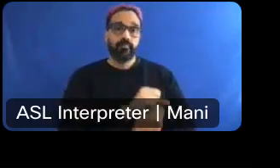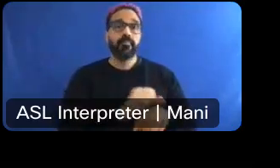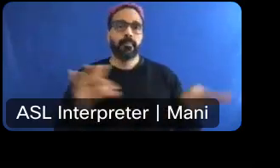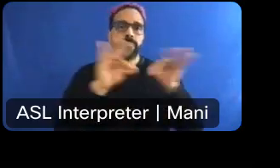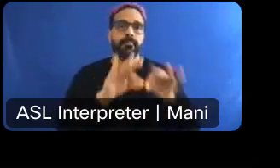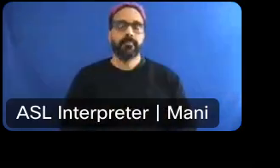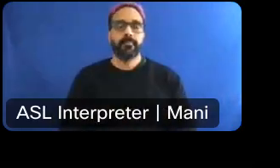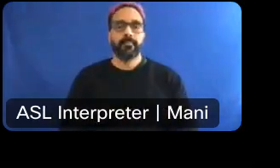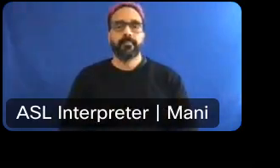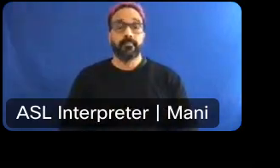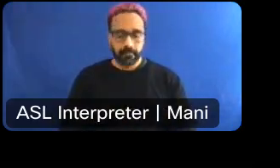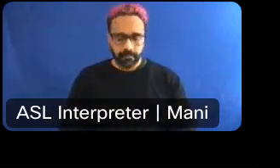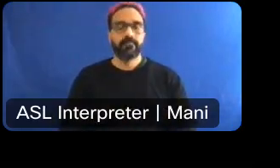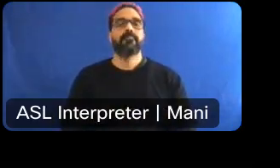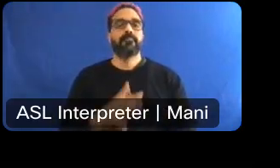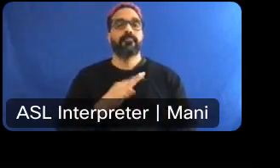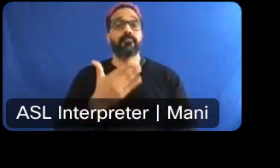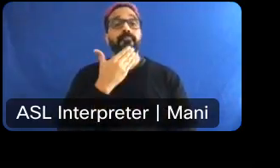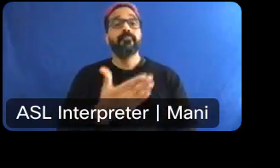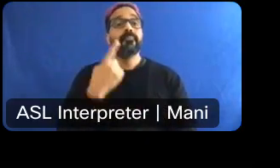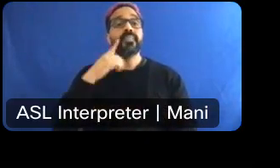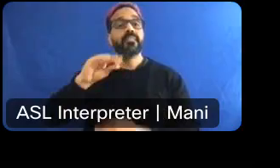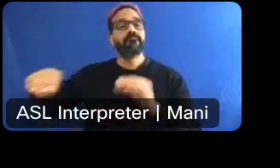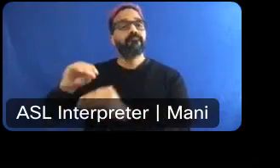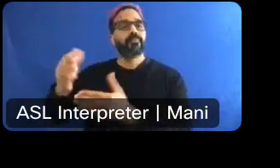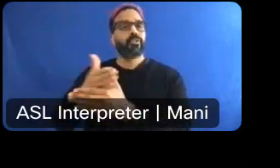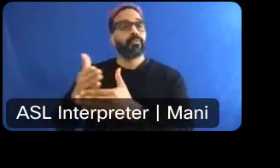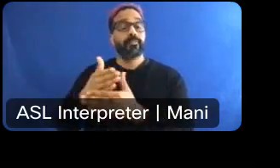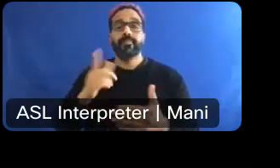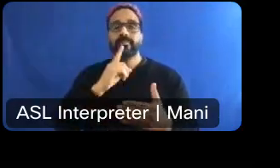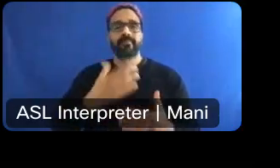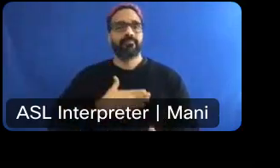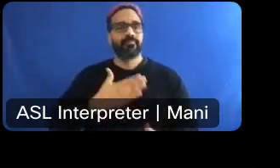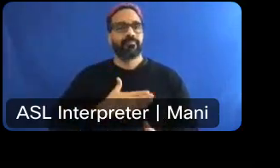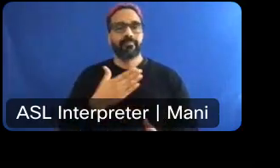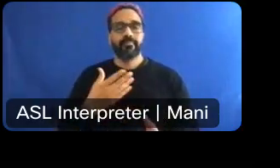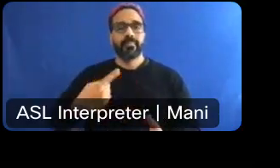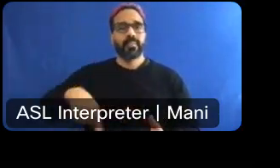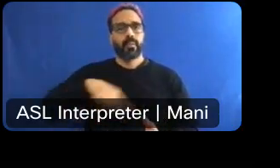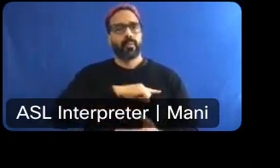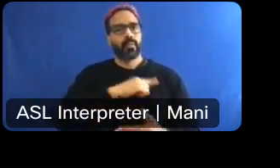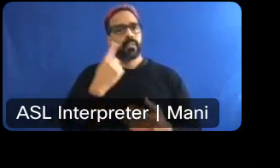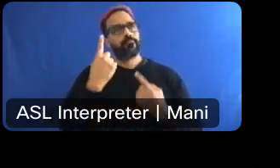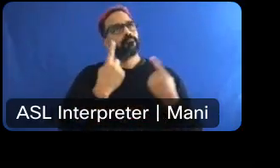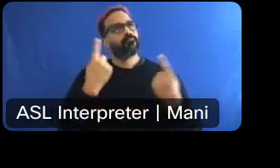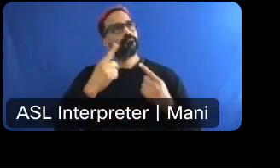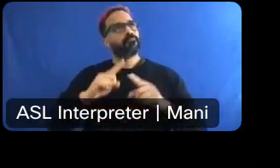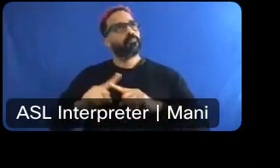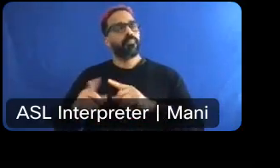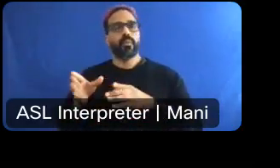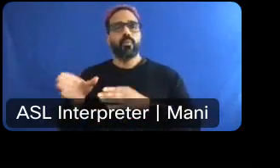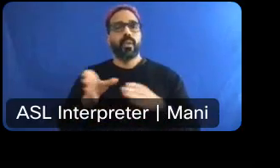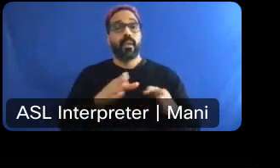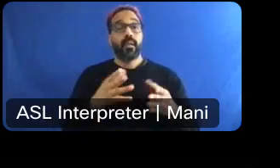No, this is great. Thank you everyone for sharing. I'm really glad that we're able to look at the different ways that we can take what we're